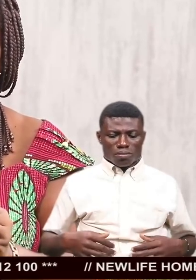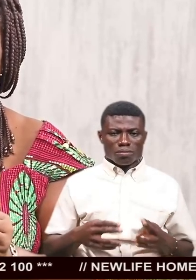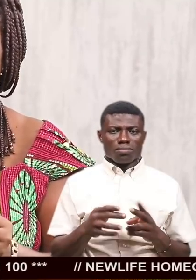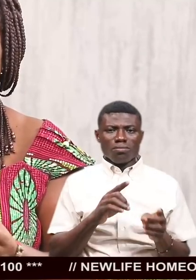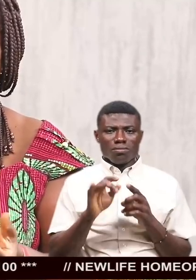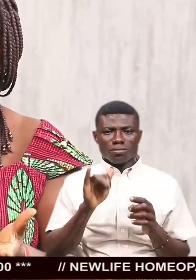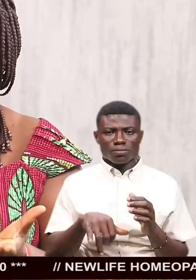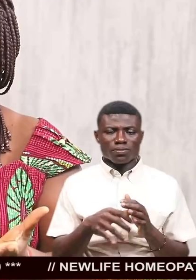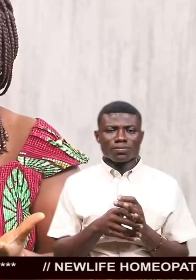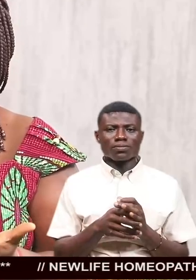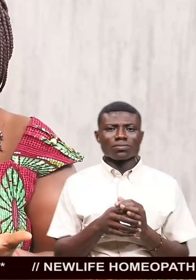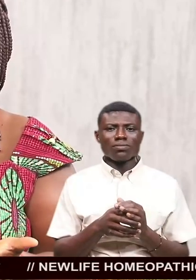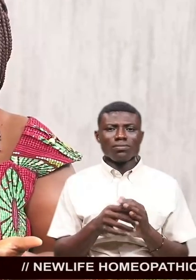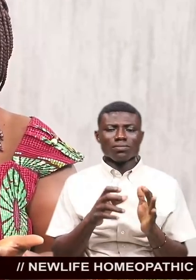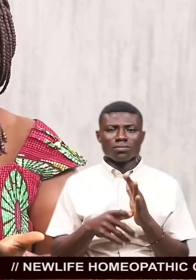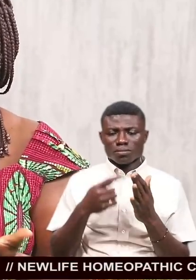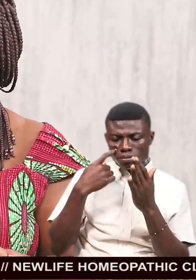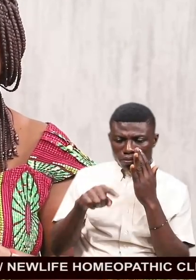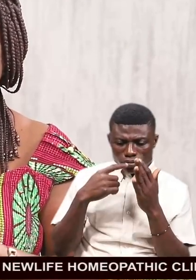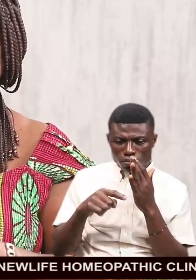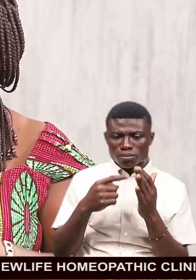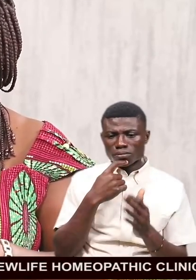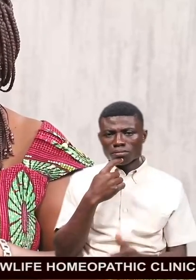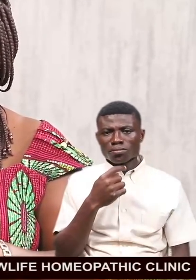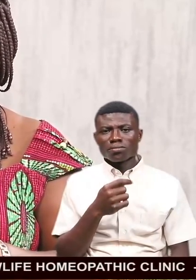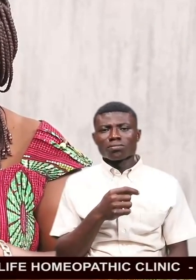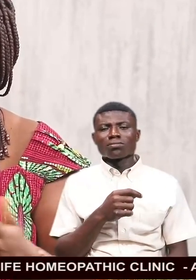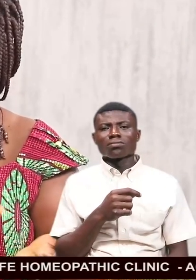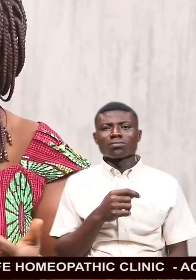oya osha o se u h u